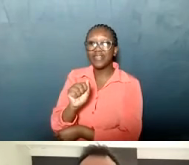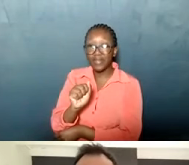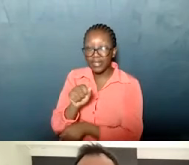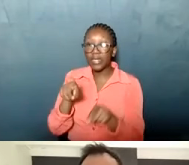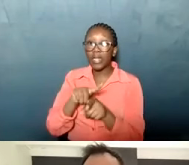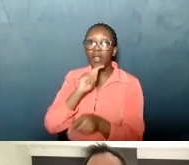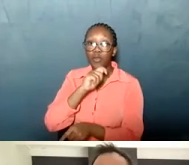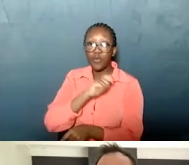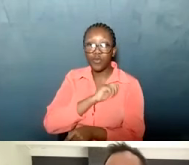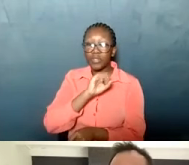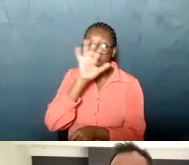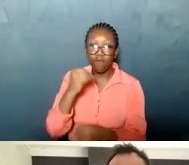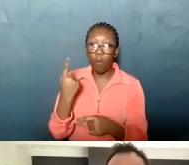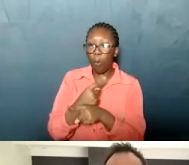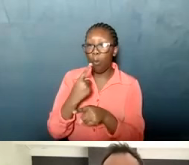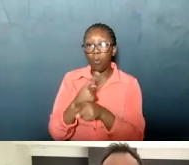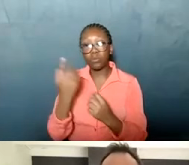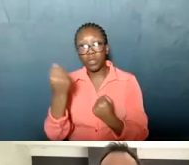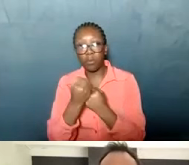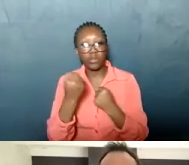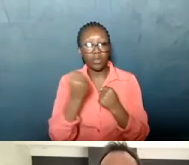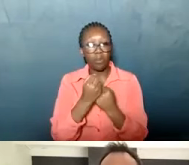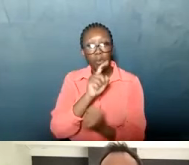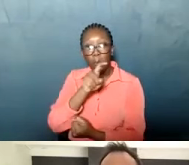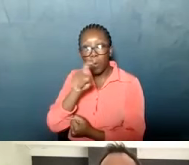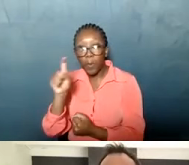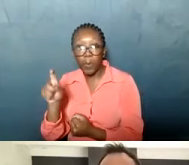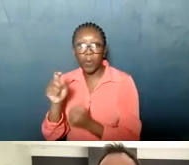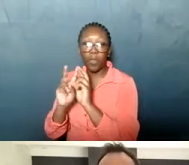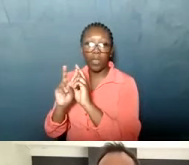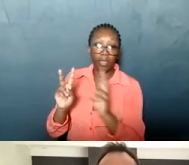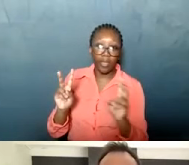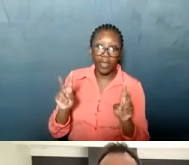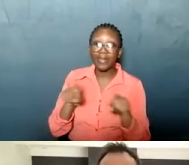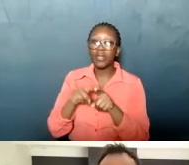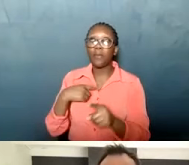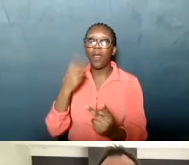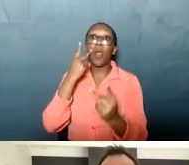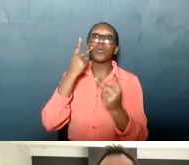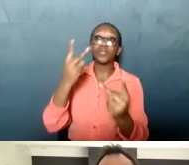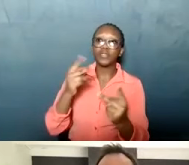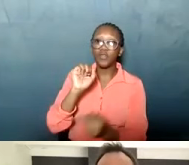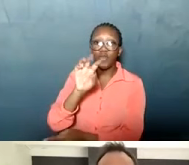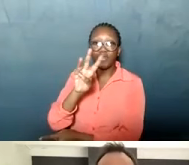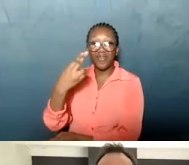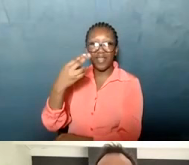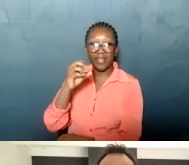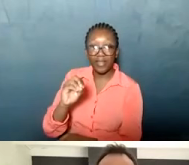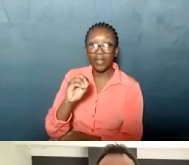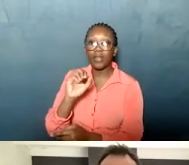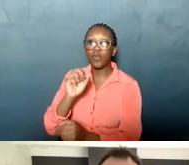this process at all these instances, and finally we saw the World Health Assembly resolution published